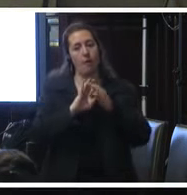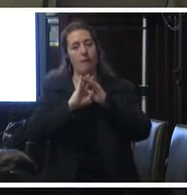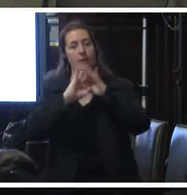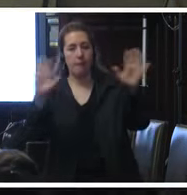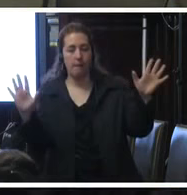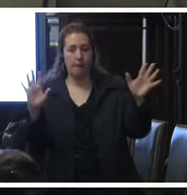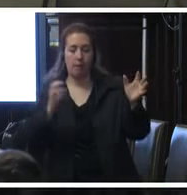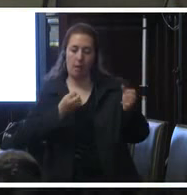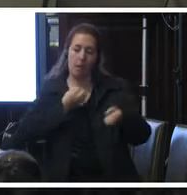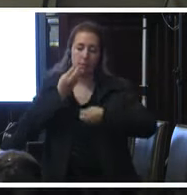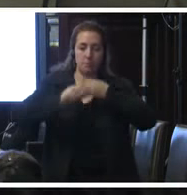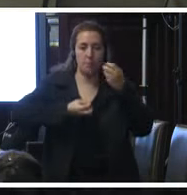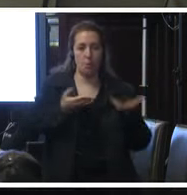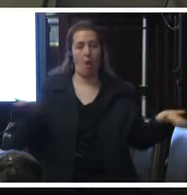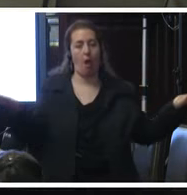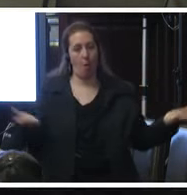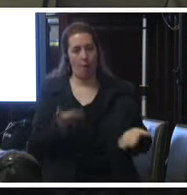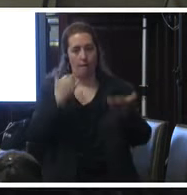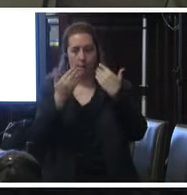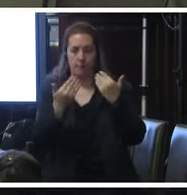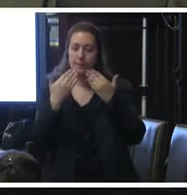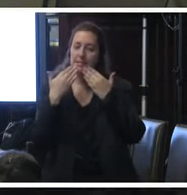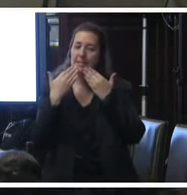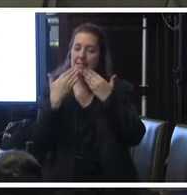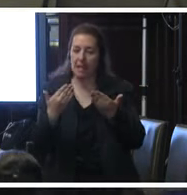que haga su intervención. Thank you, Madam Chair.